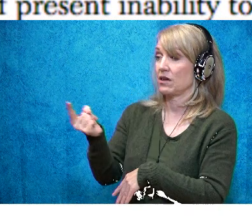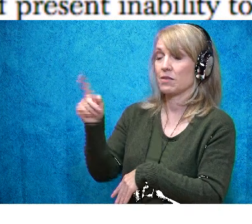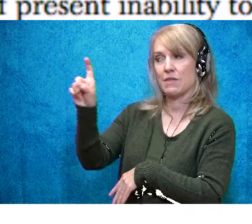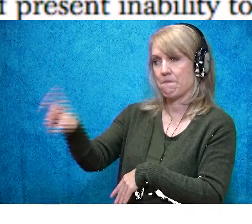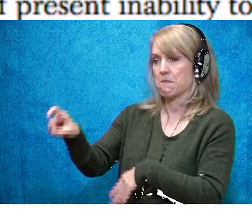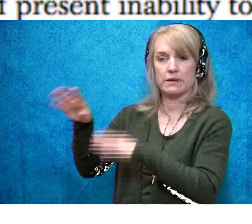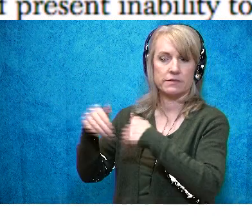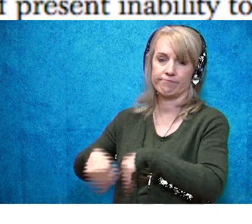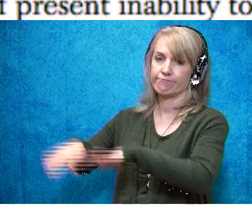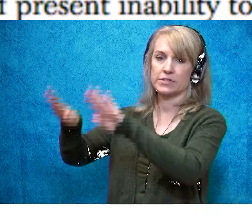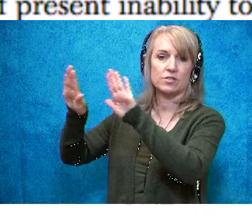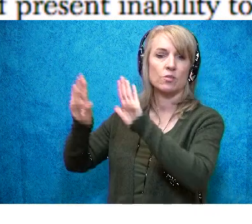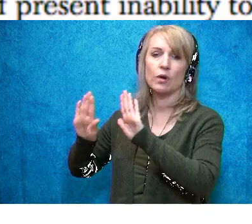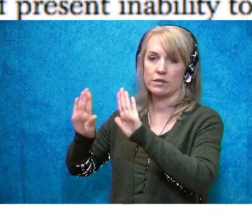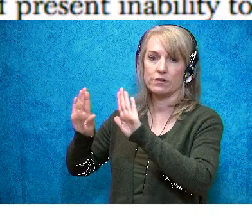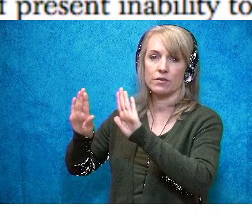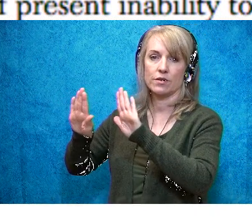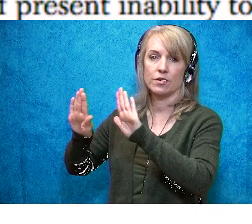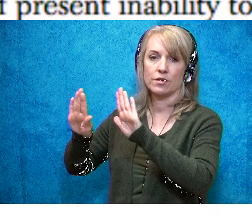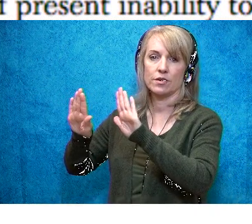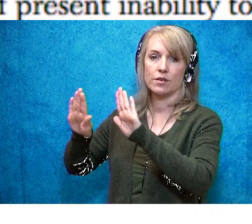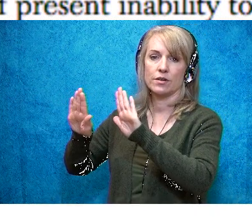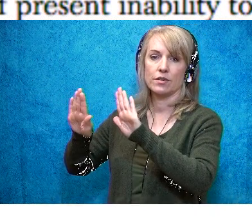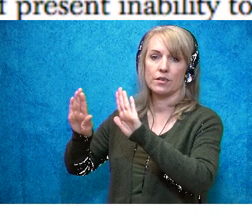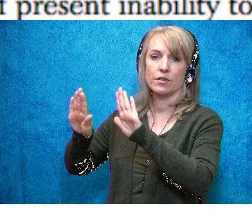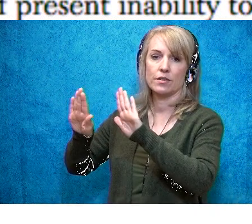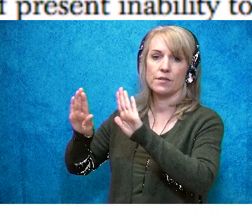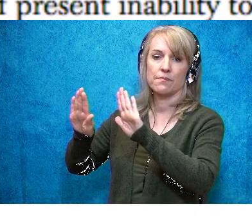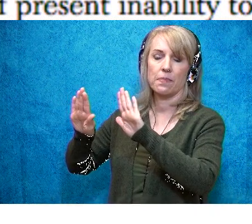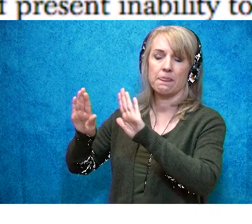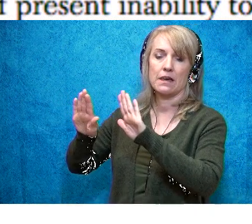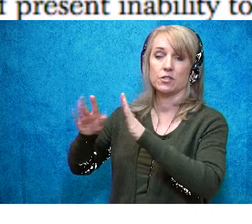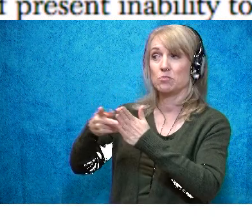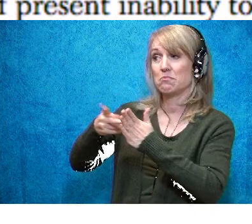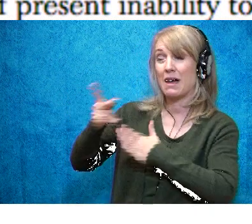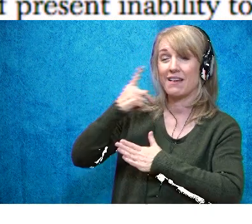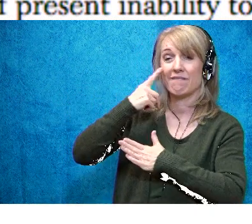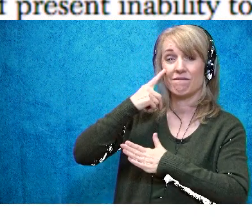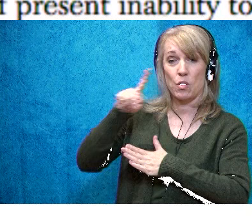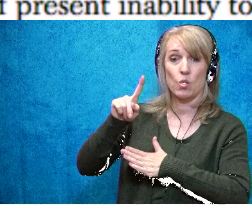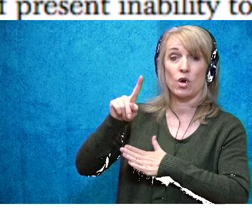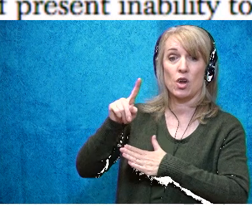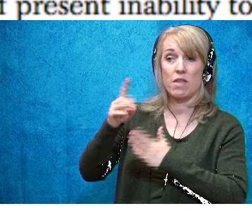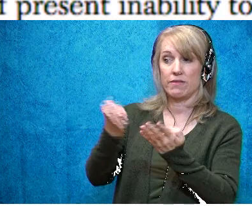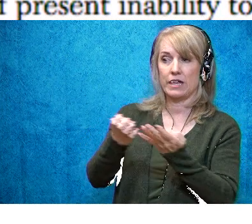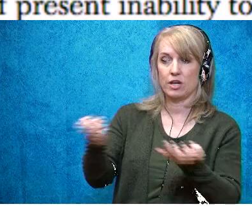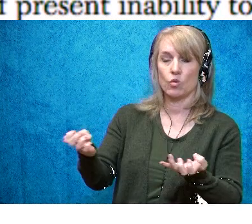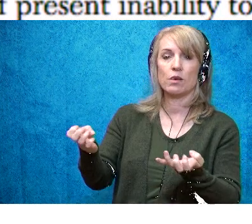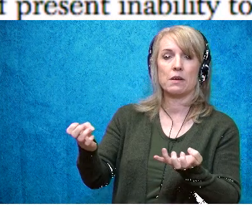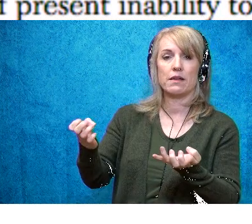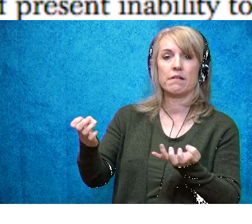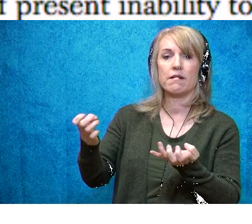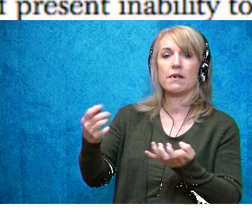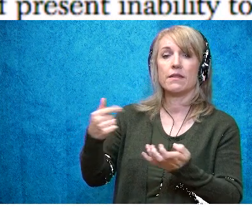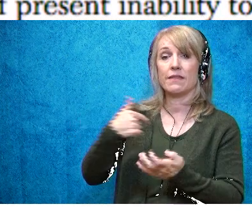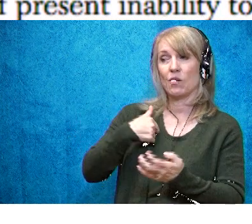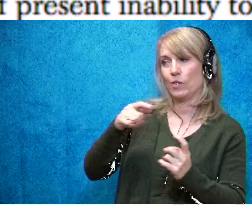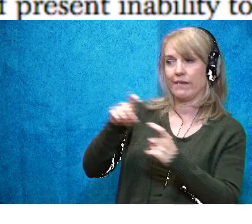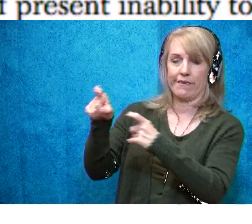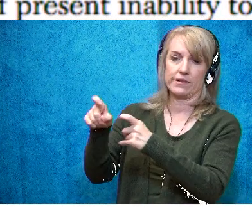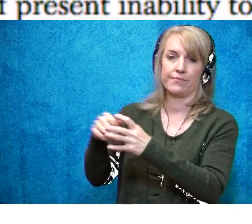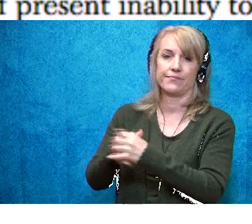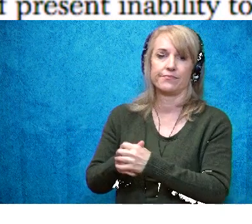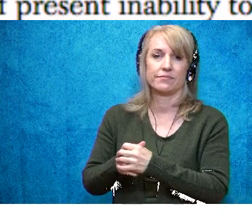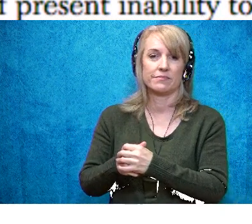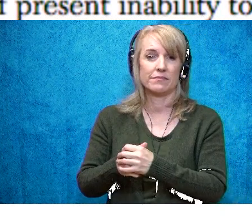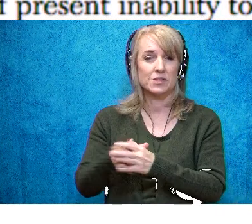inability to pay for the weapons which we know they must have. So if you'll notice in there, he's explaining the